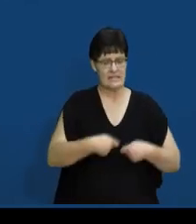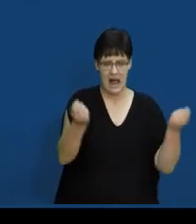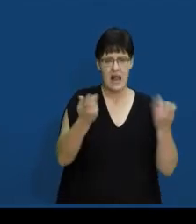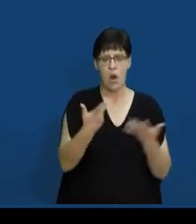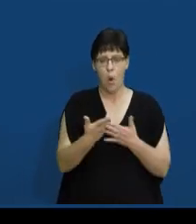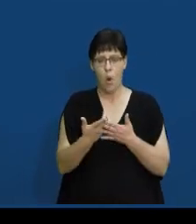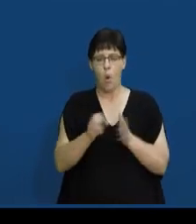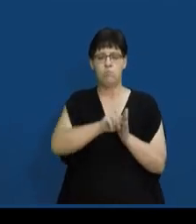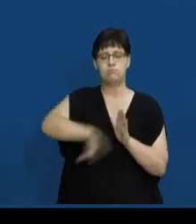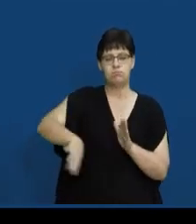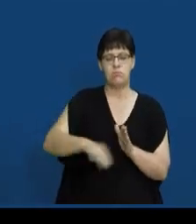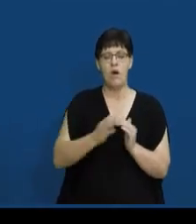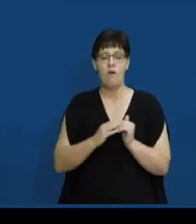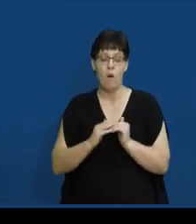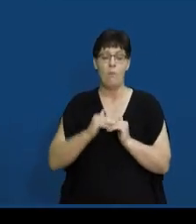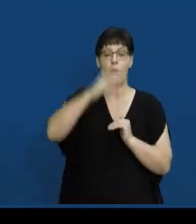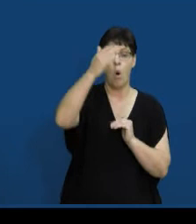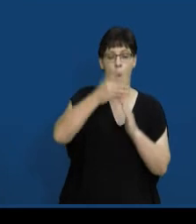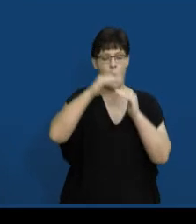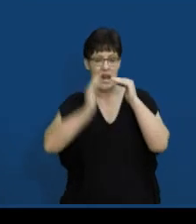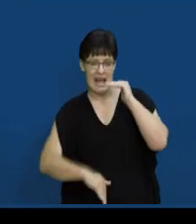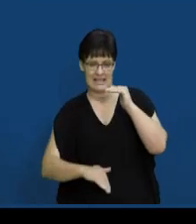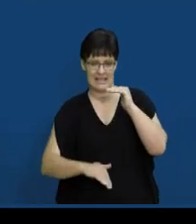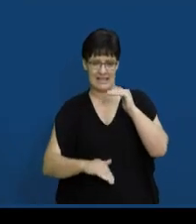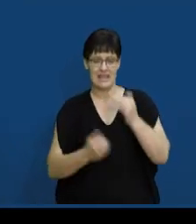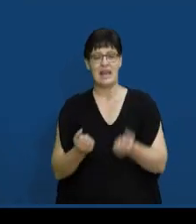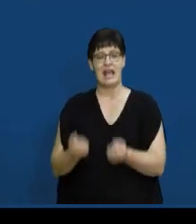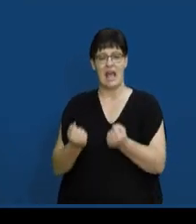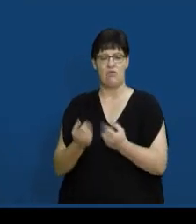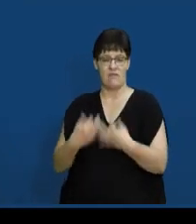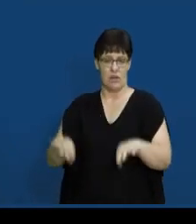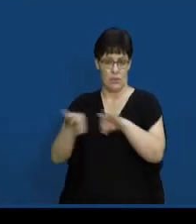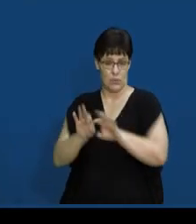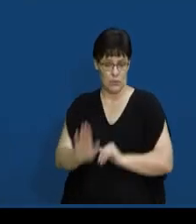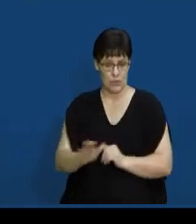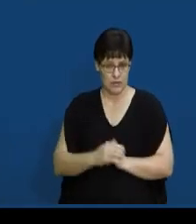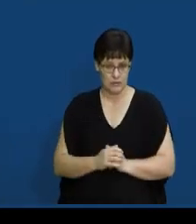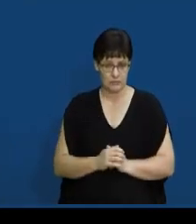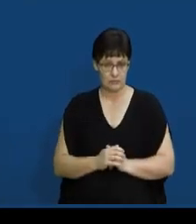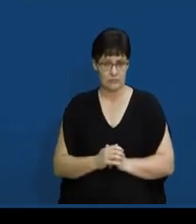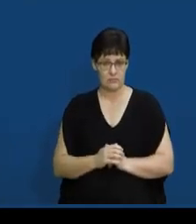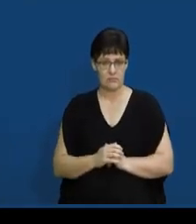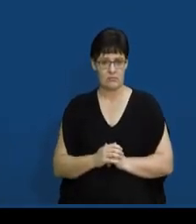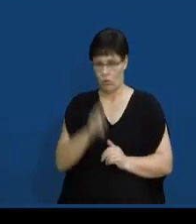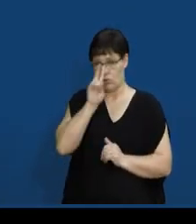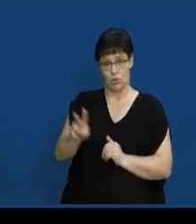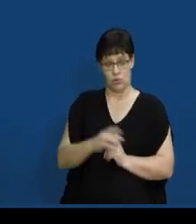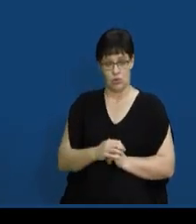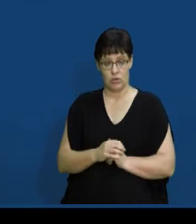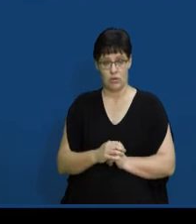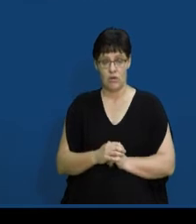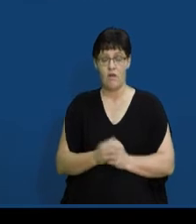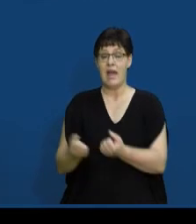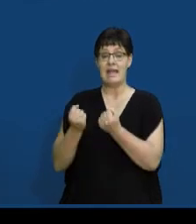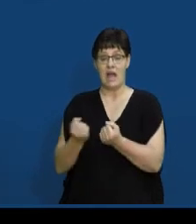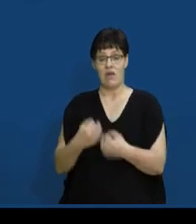the asset for more or less than the carrying value? Okay, look at it. If my carrying